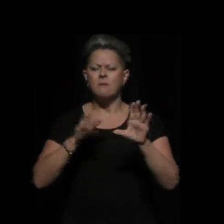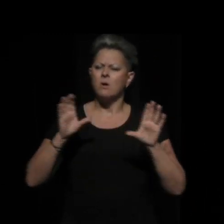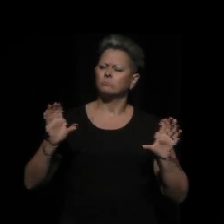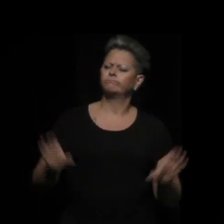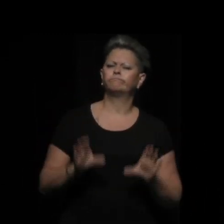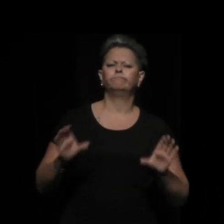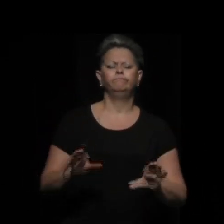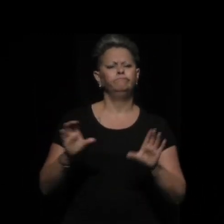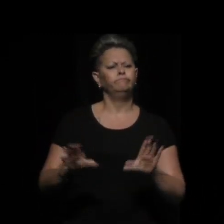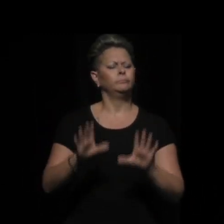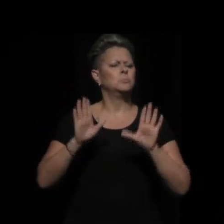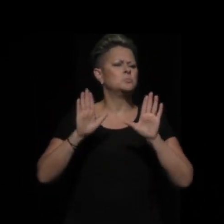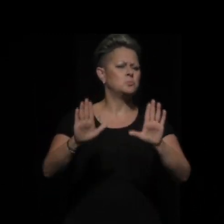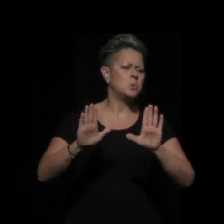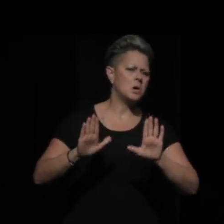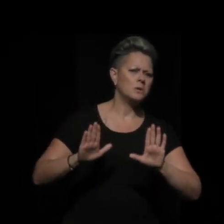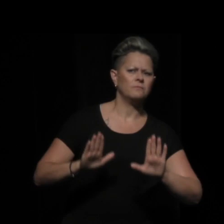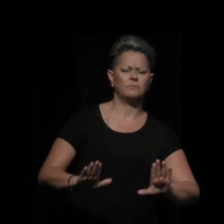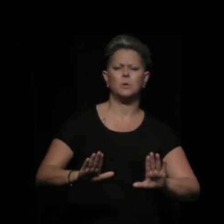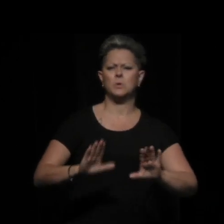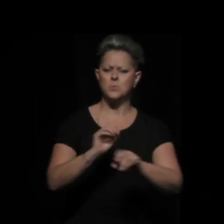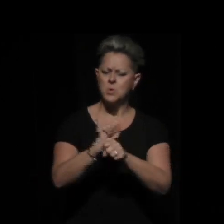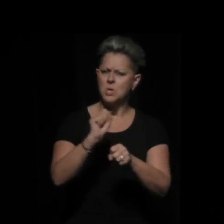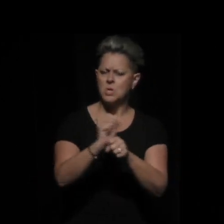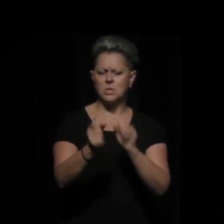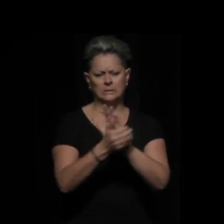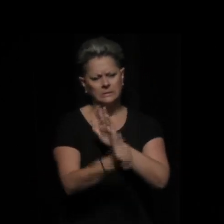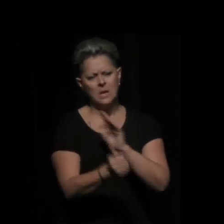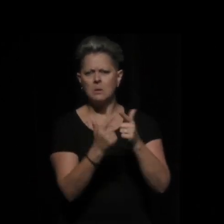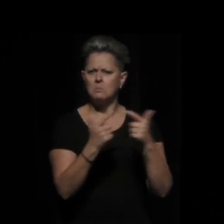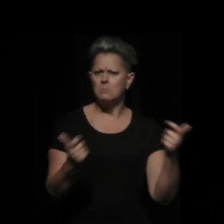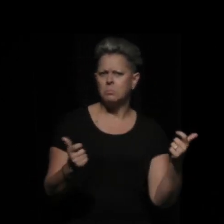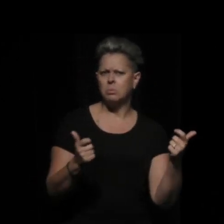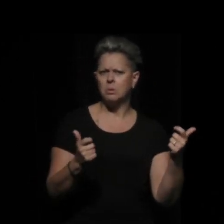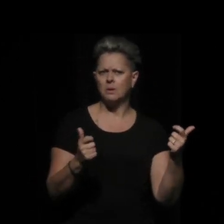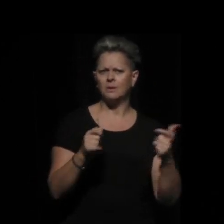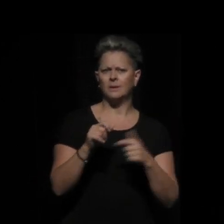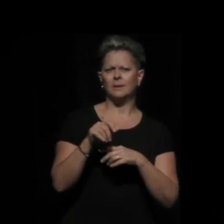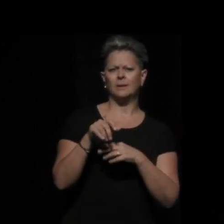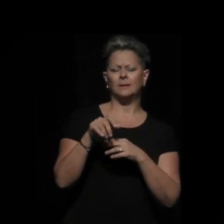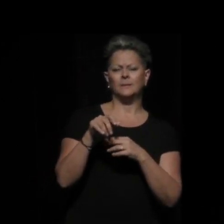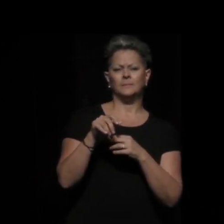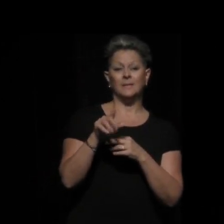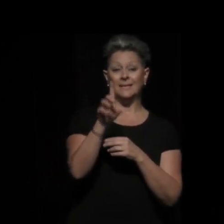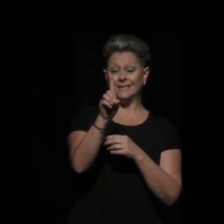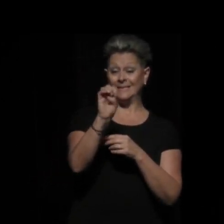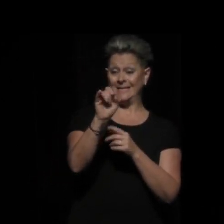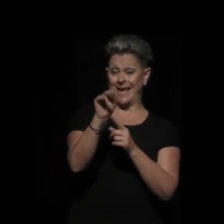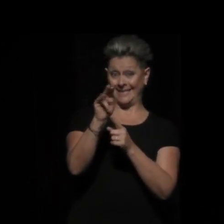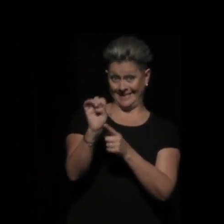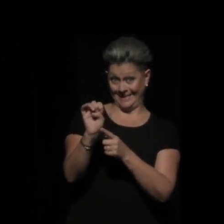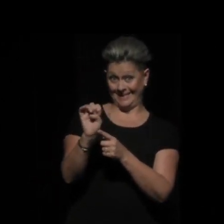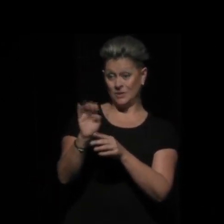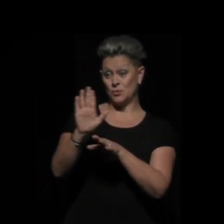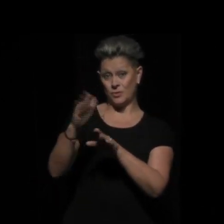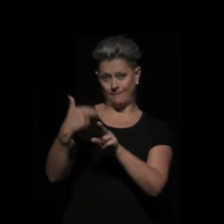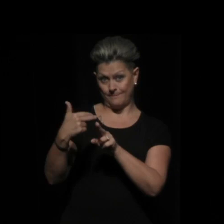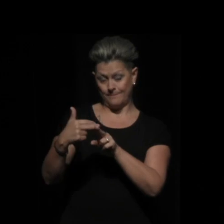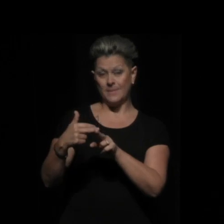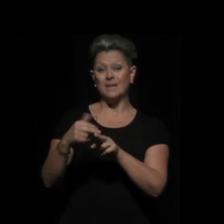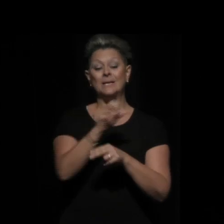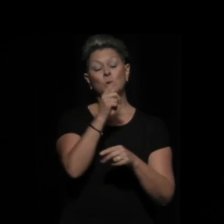have demonstrated excellence in public service, Deanne Spurl. Deanne was nominated by Stephen